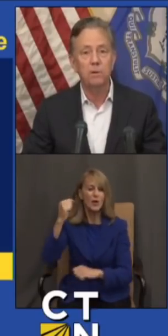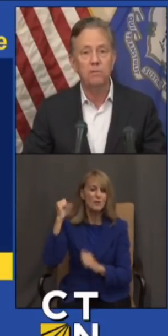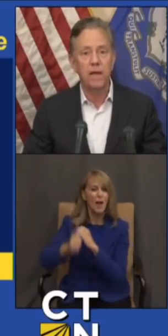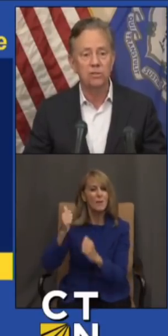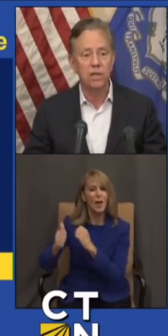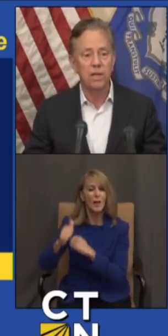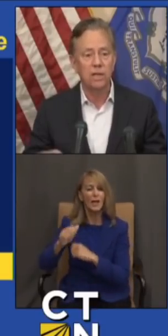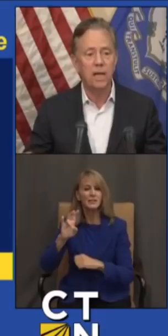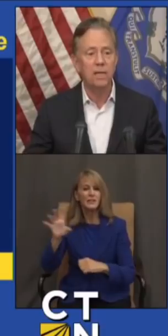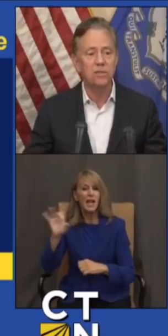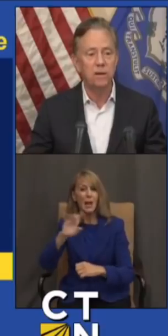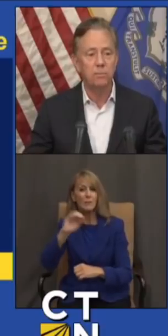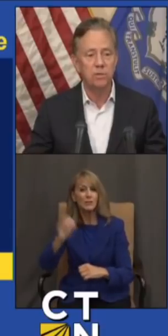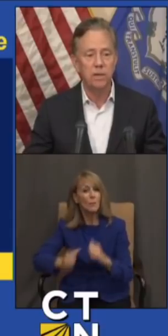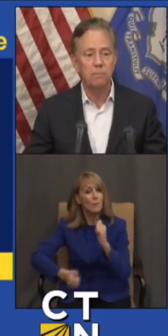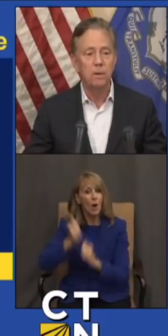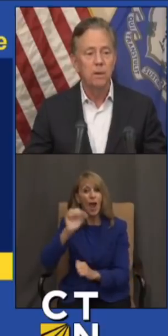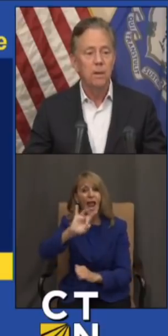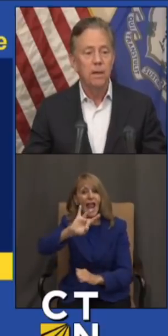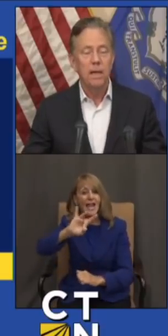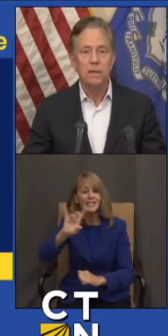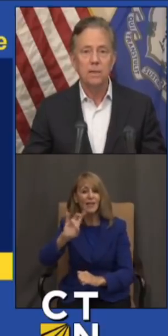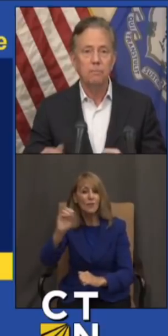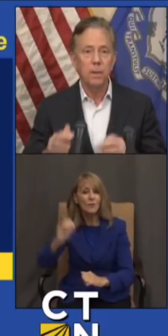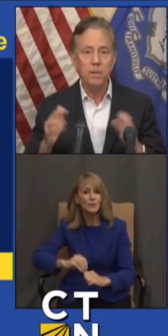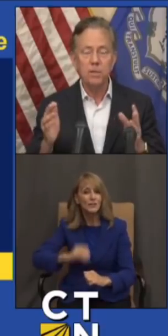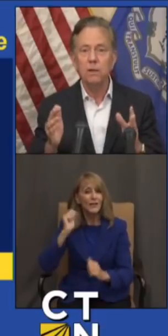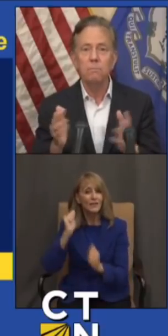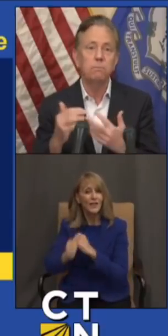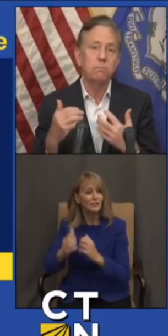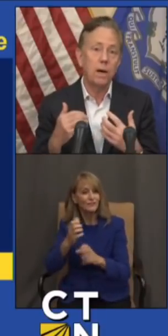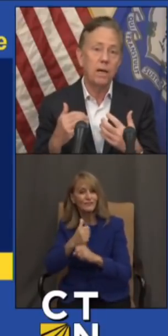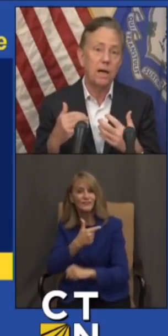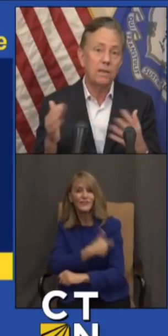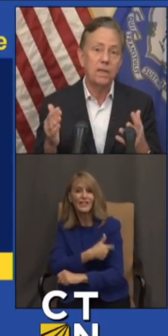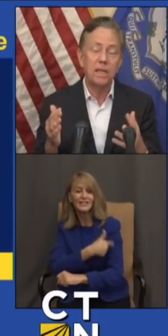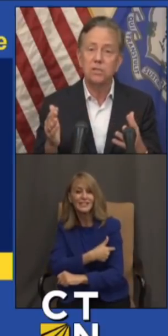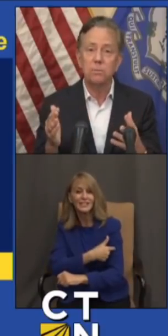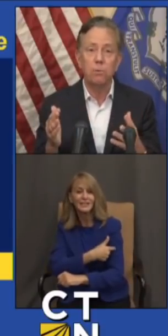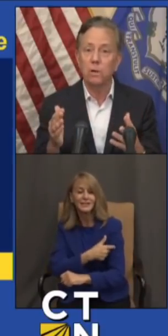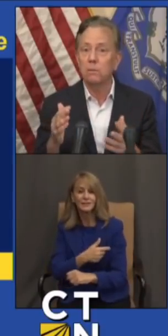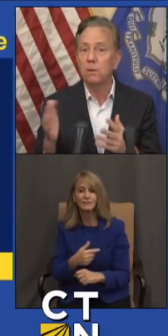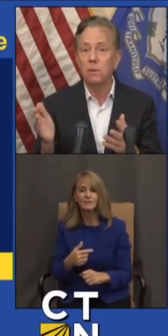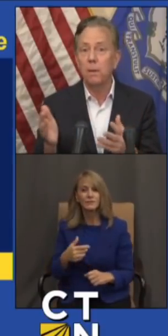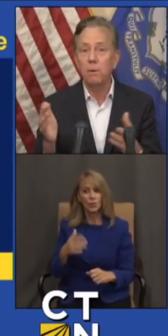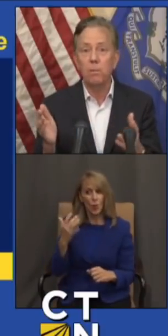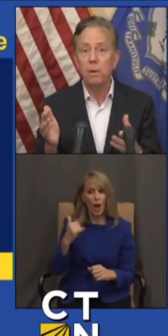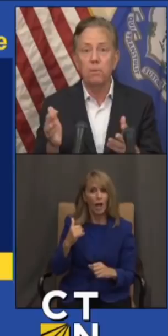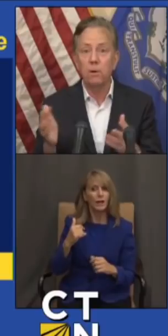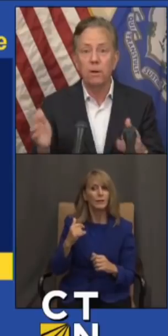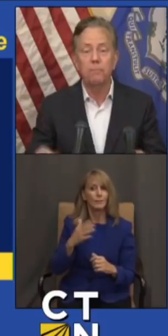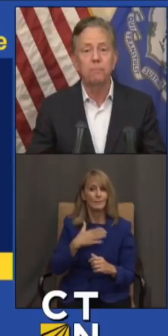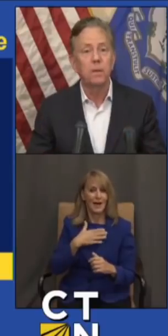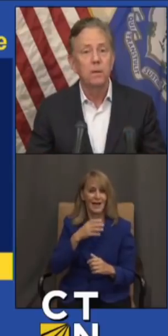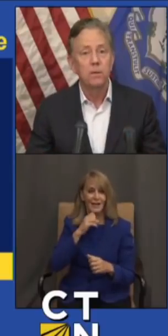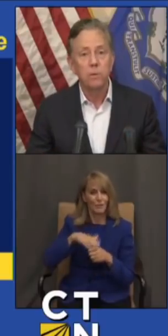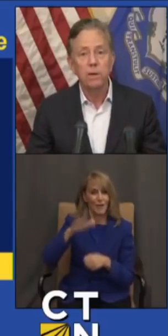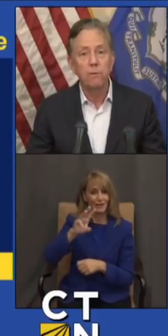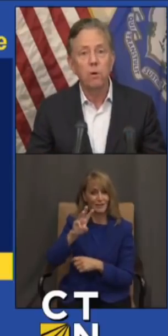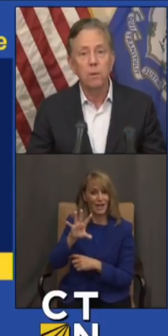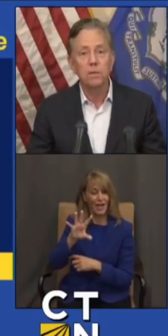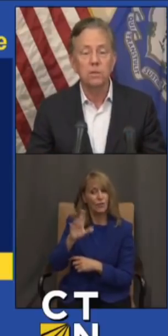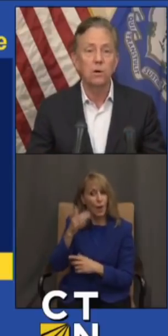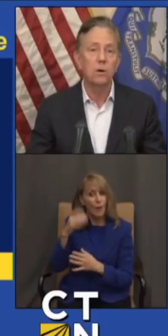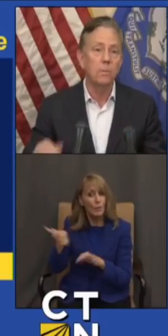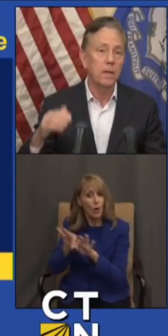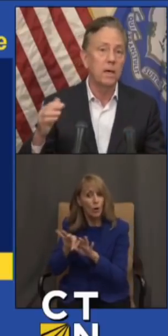now been vaccinated, 87%. And let me tell you why I think that's important. You maybe remember